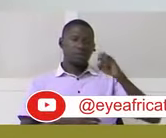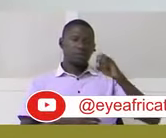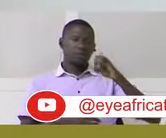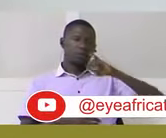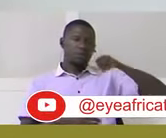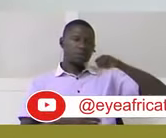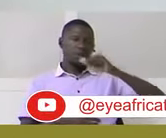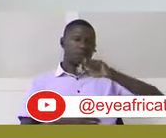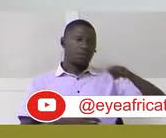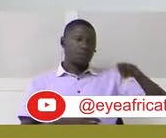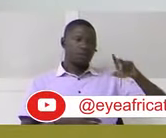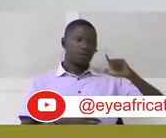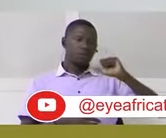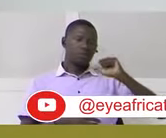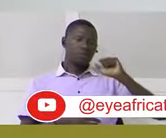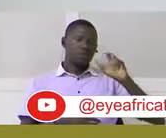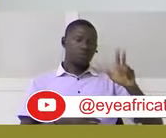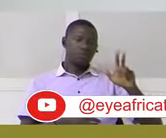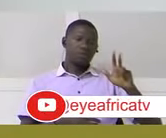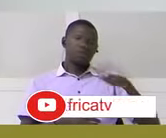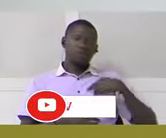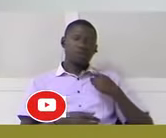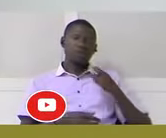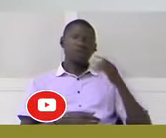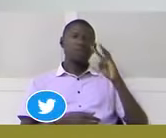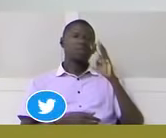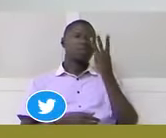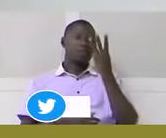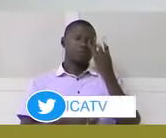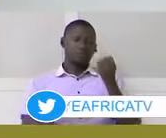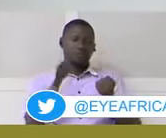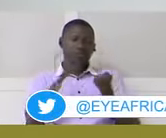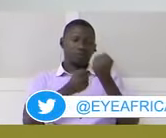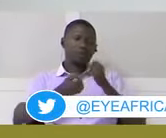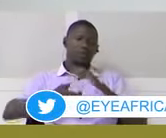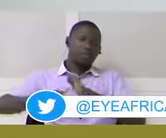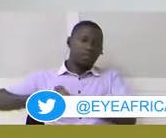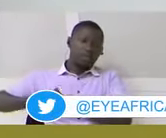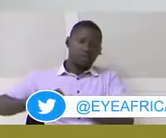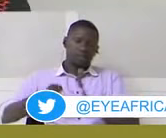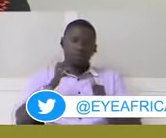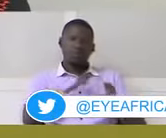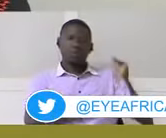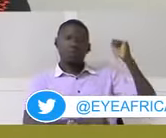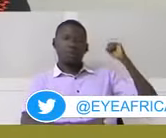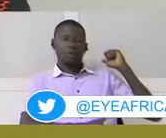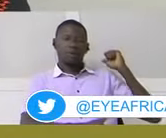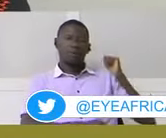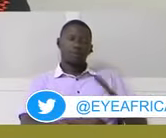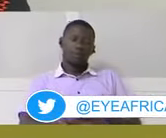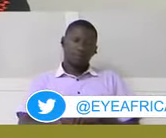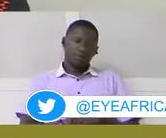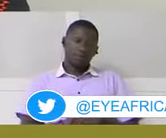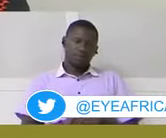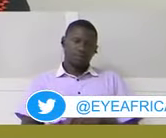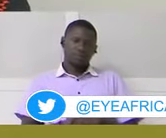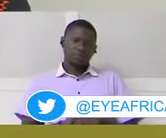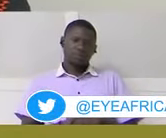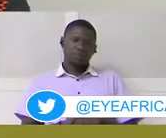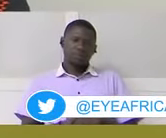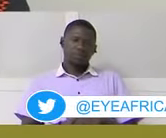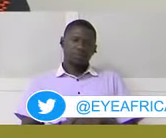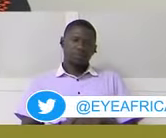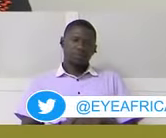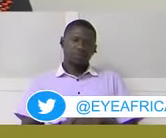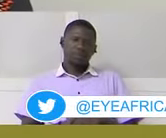moto sabanja unti urisafu moto lukono na mira roto. That's correct. Wale mtuonyadi. Who narrated this incident to you and what did they tell